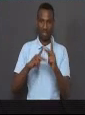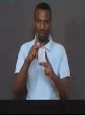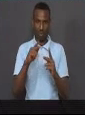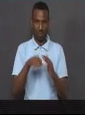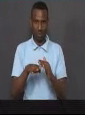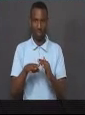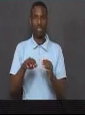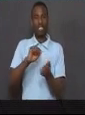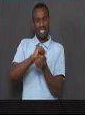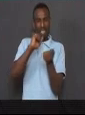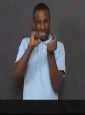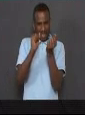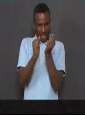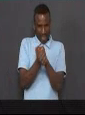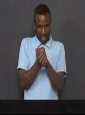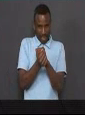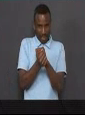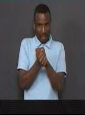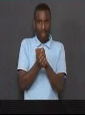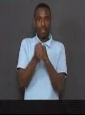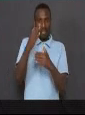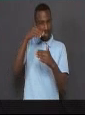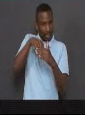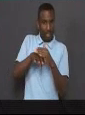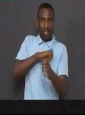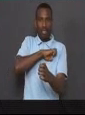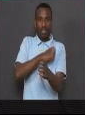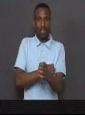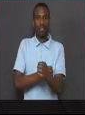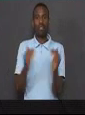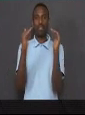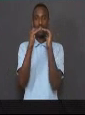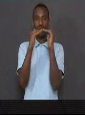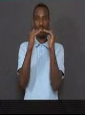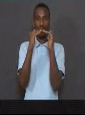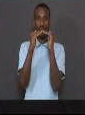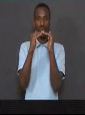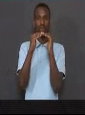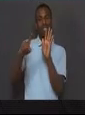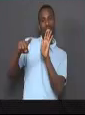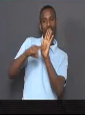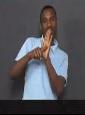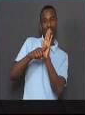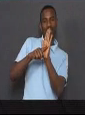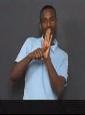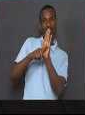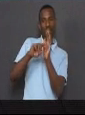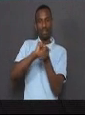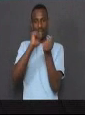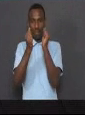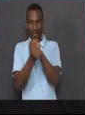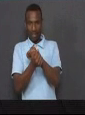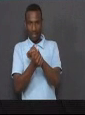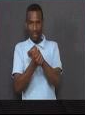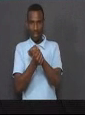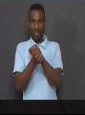process, change in internal energy is equal to the negative of change